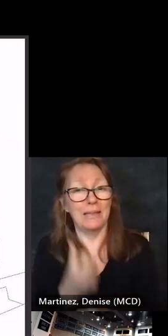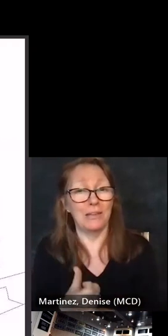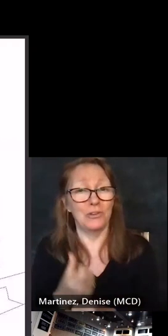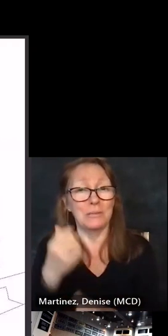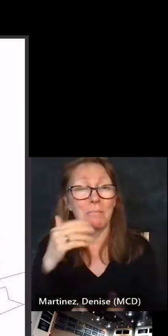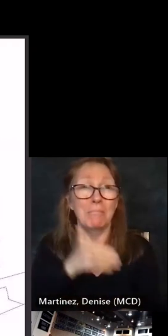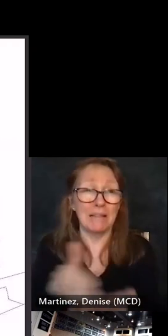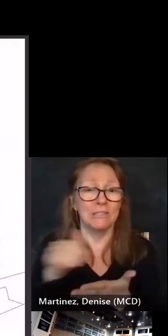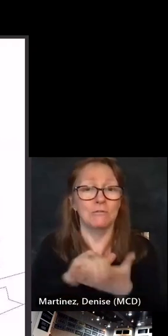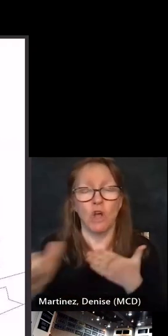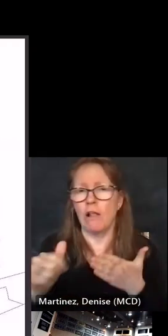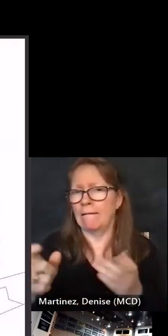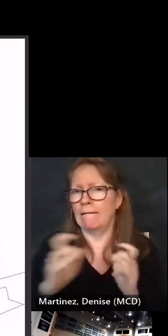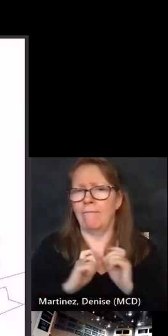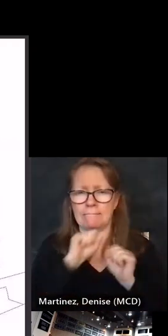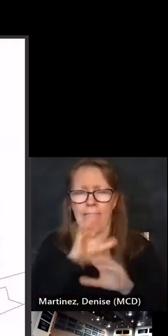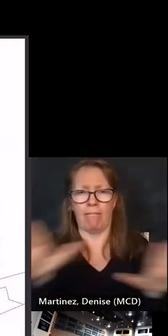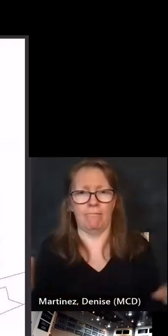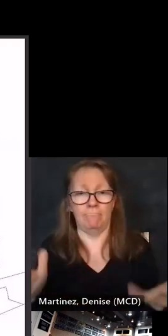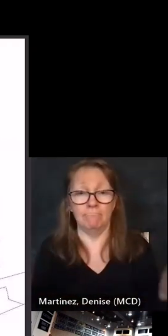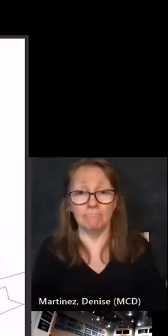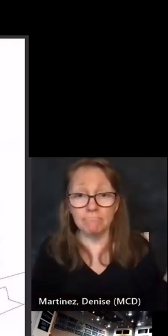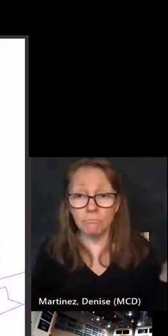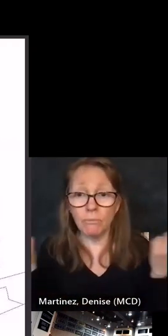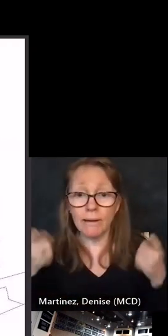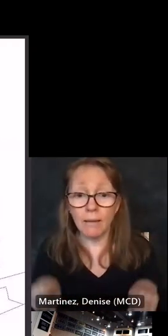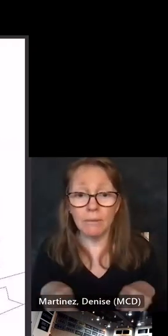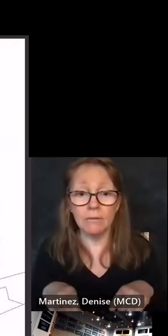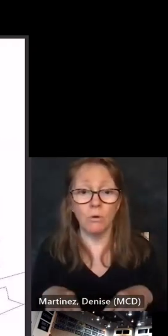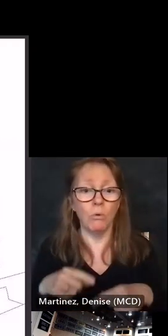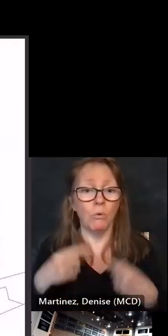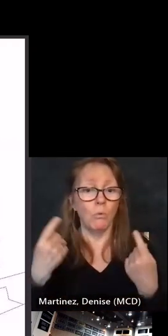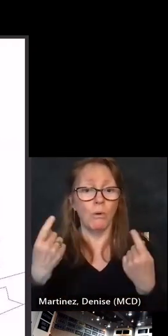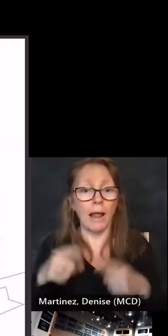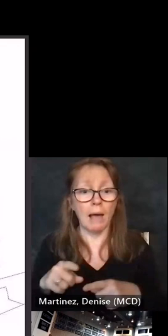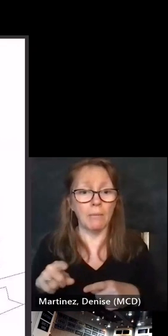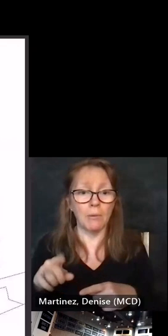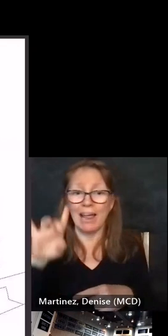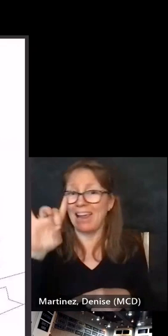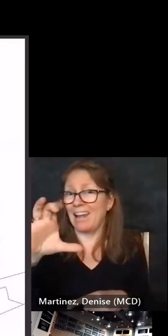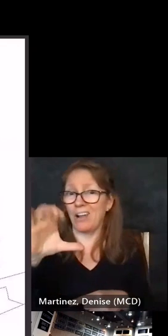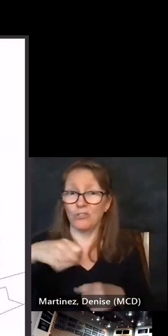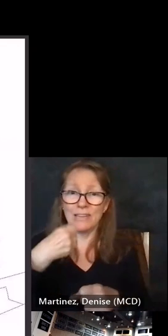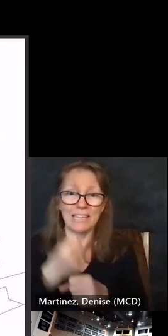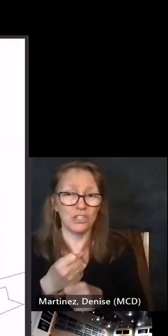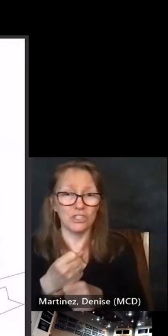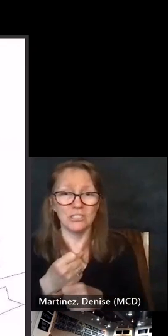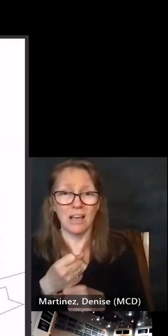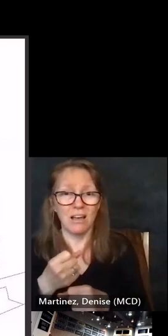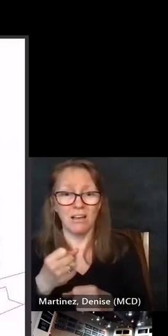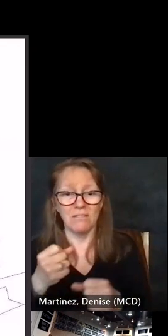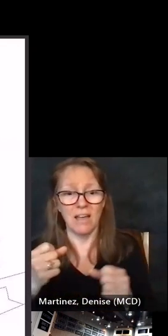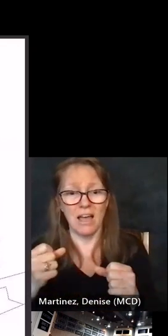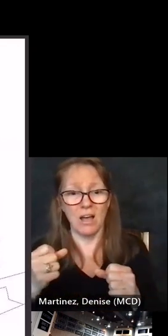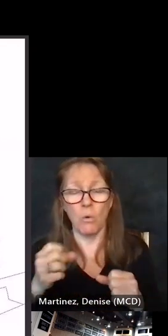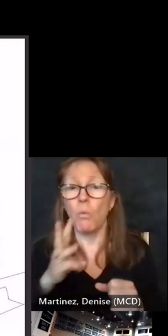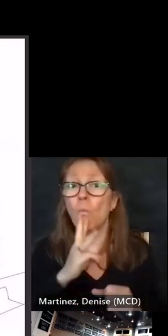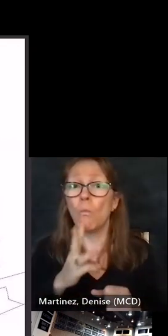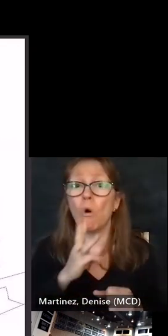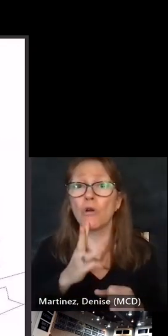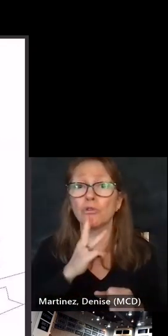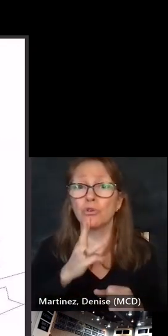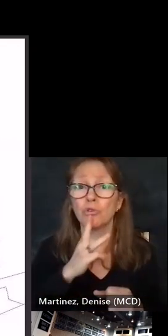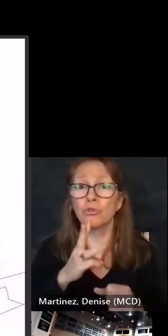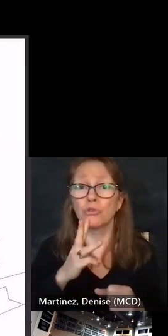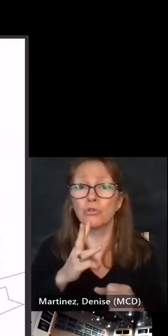nothing. What about the shed? Now, what is it, 800 units of housing of low threshold? I'm only saying